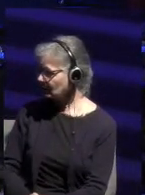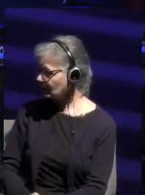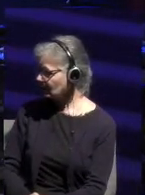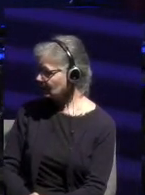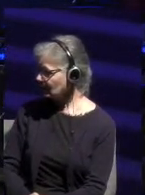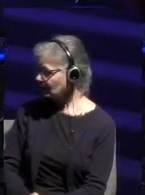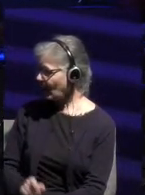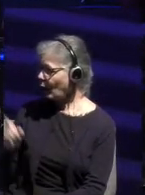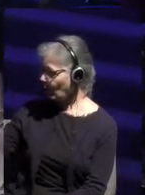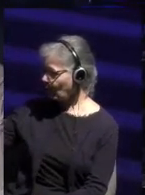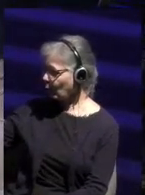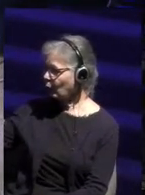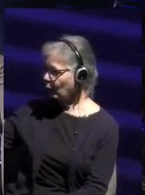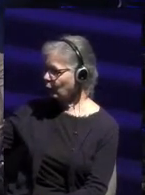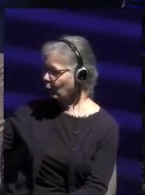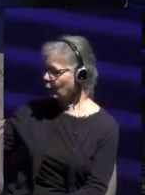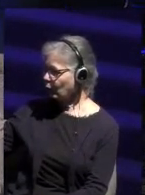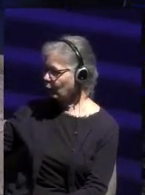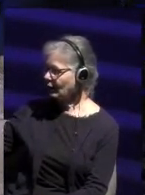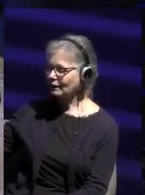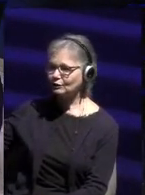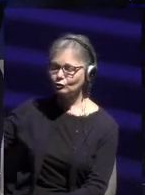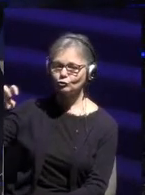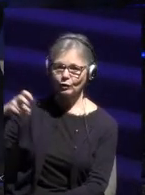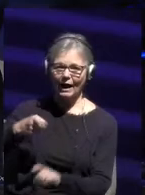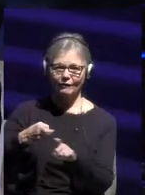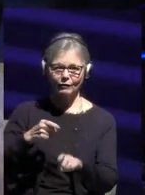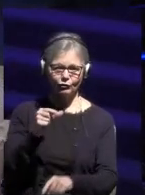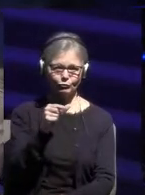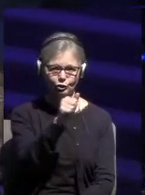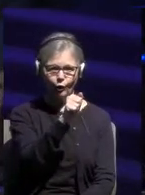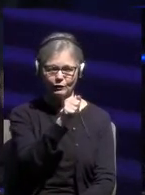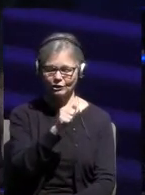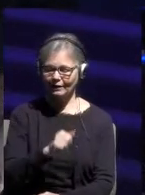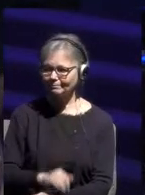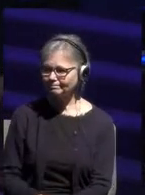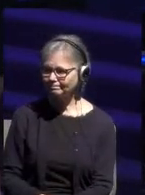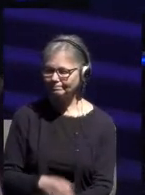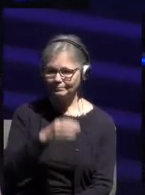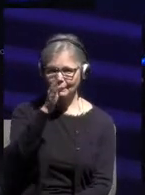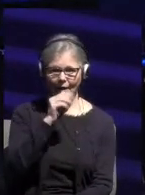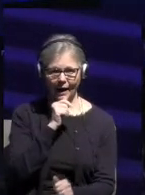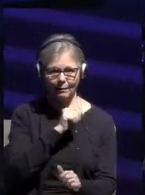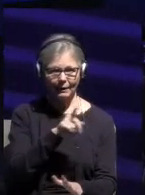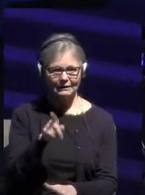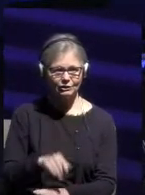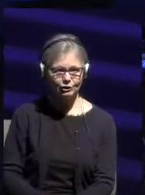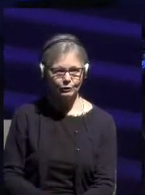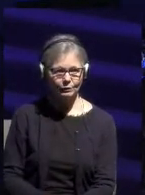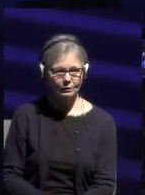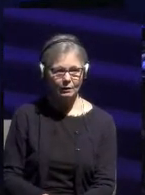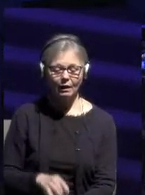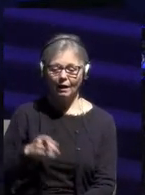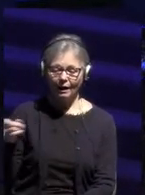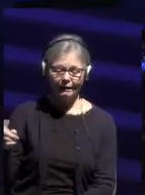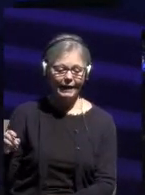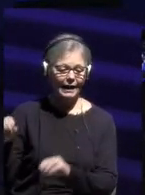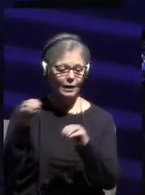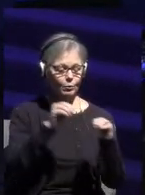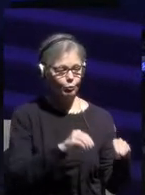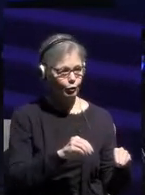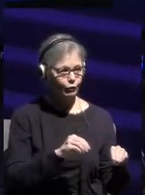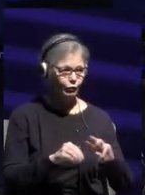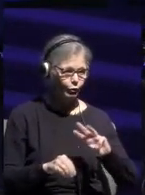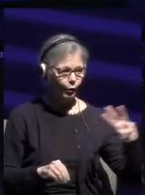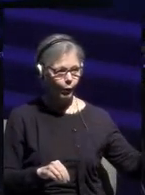Azaniah with you. They're spread out all over. Amen. God bless you all. They transitioned to the West Coast. Amen. They're